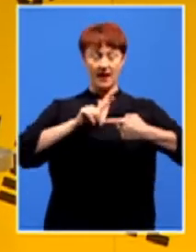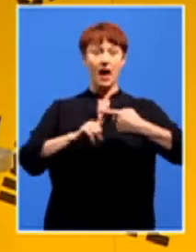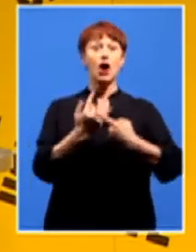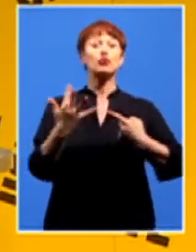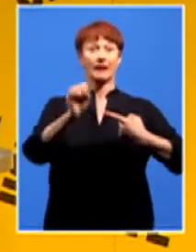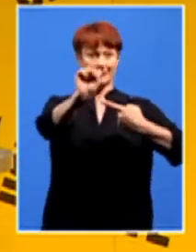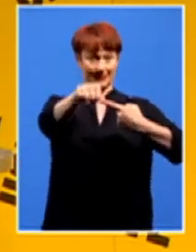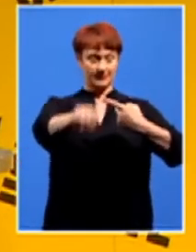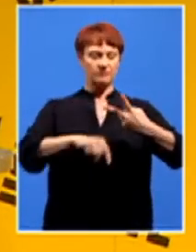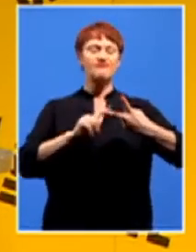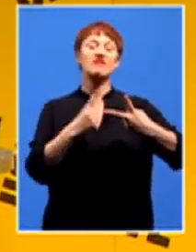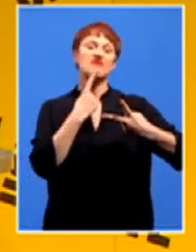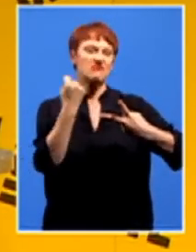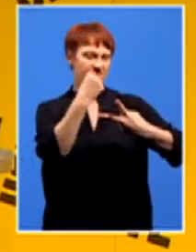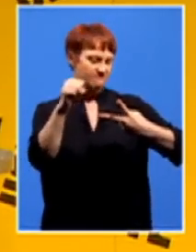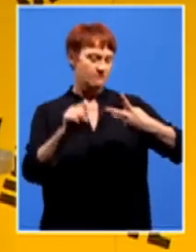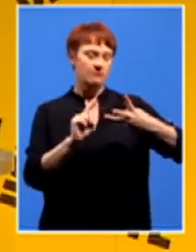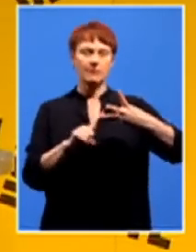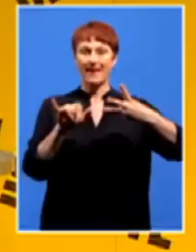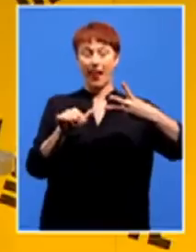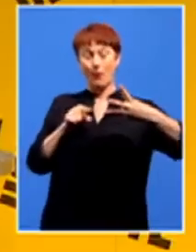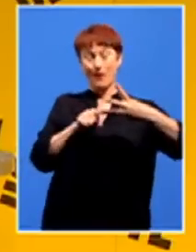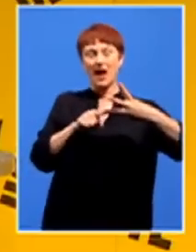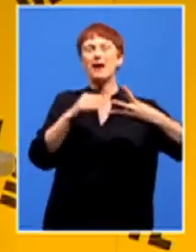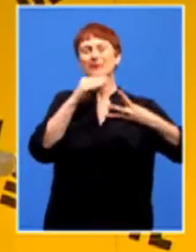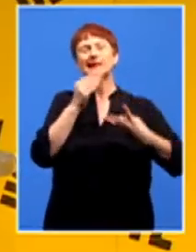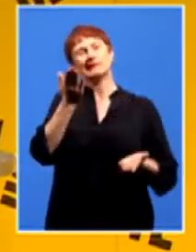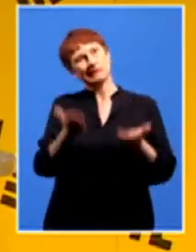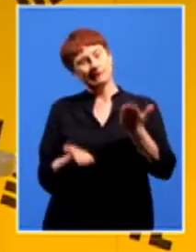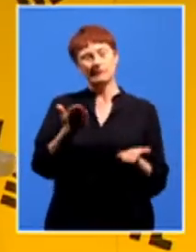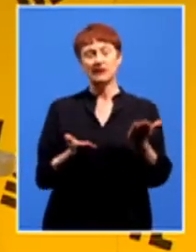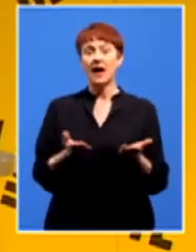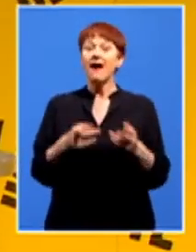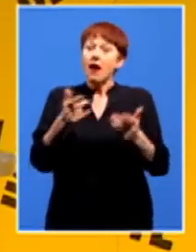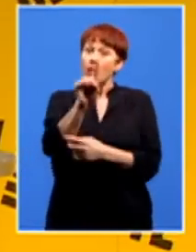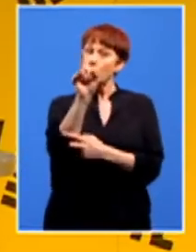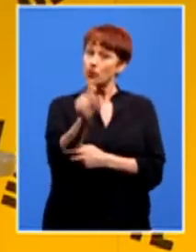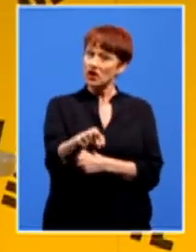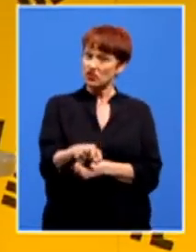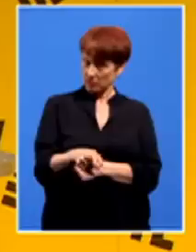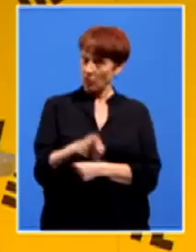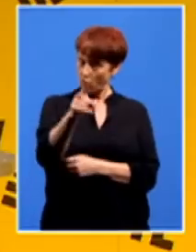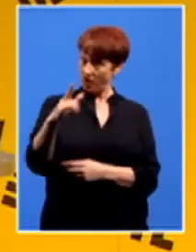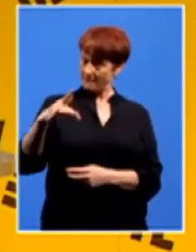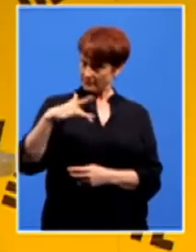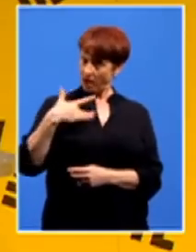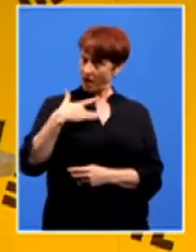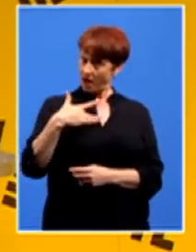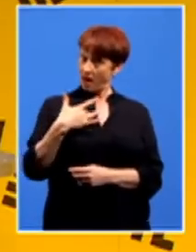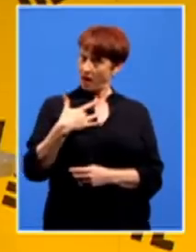yes, red is for no, and of course yellow is for maybe. So these are our colors. You can go to